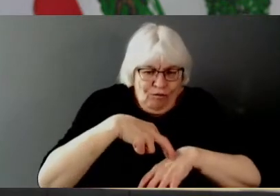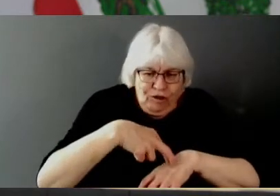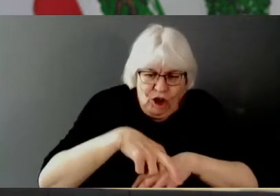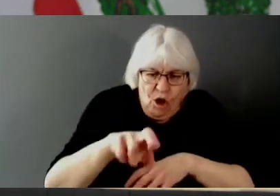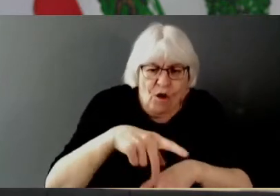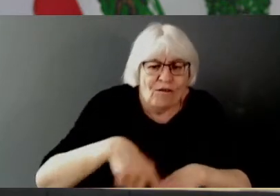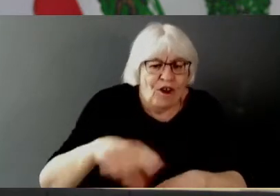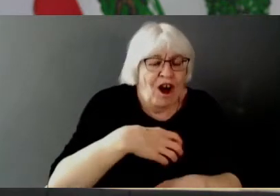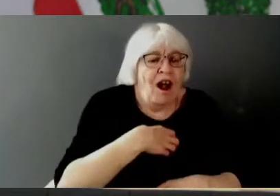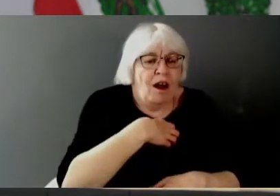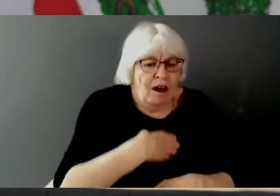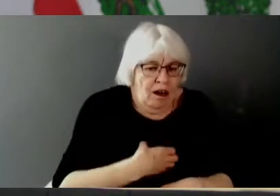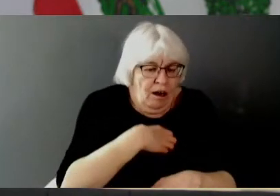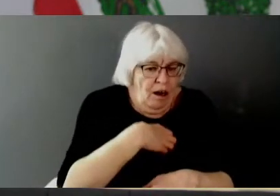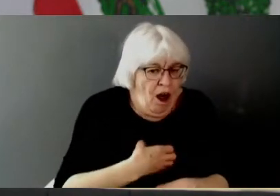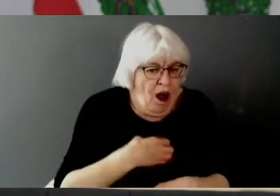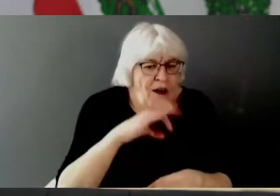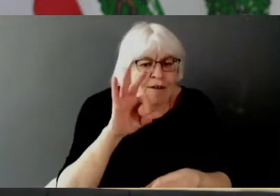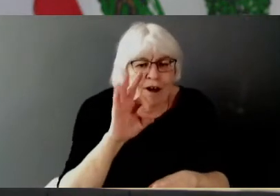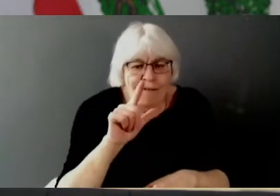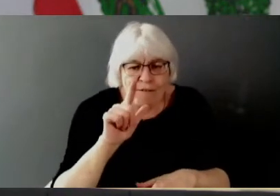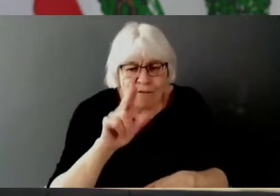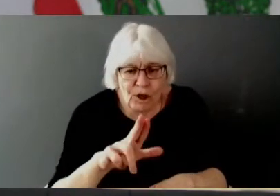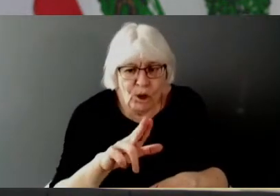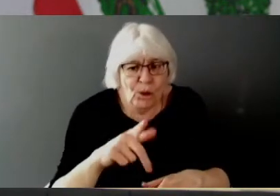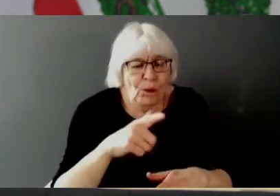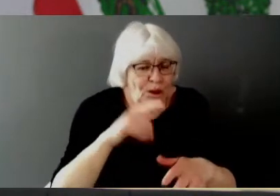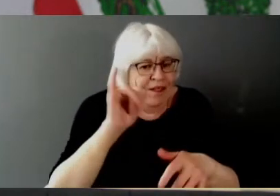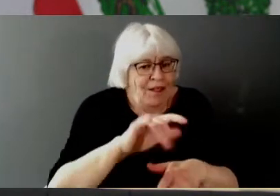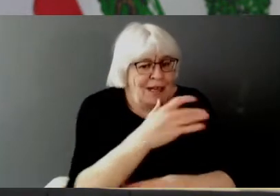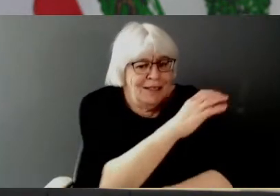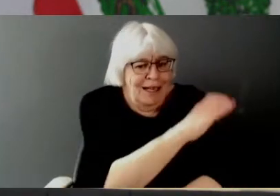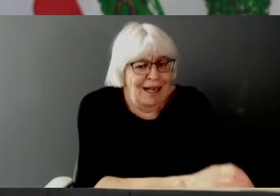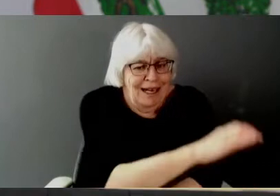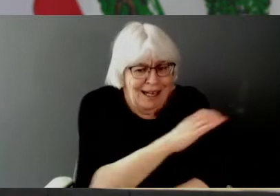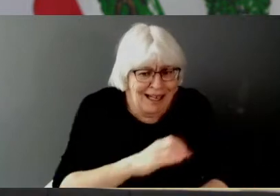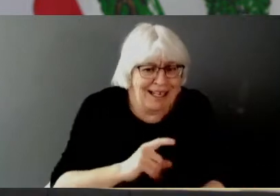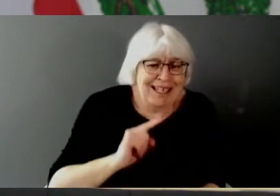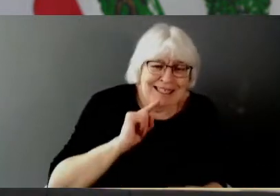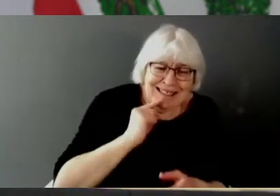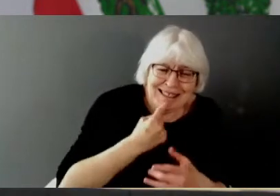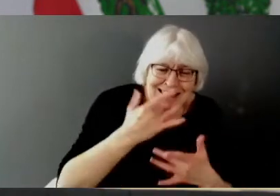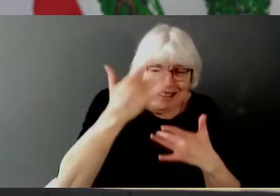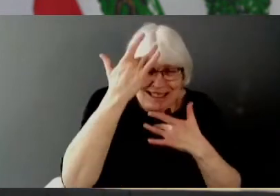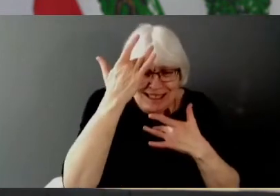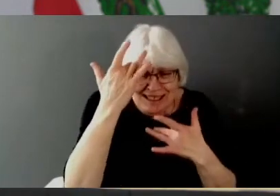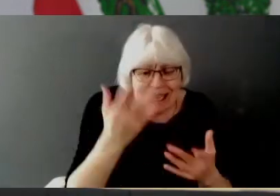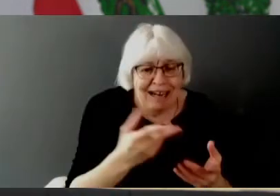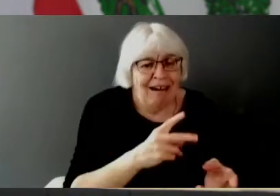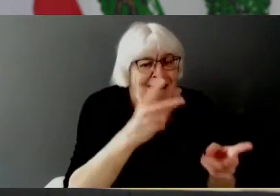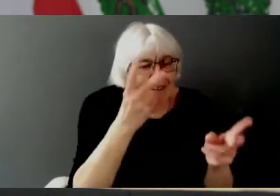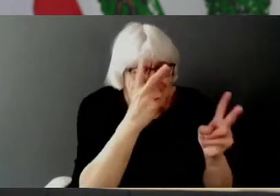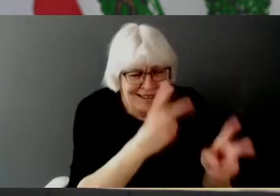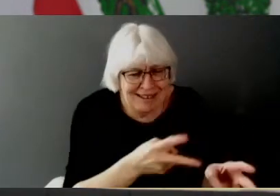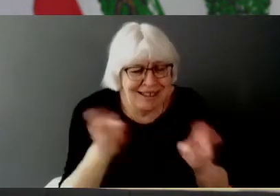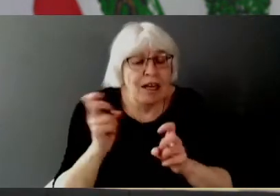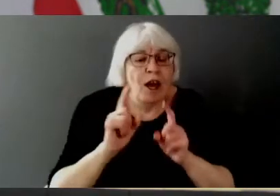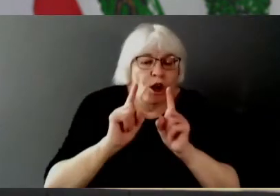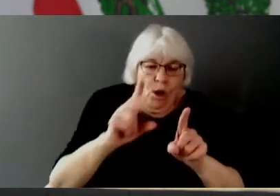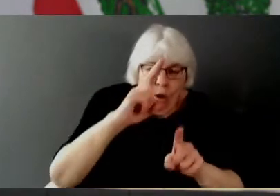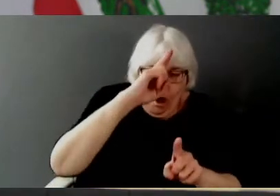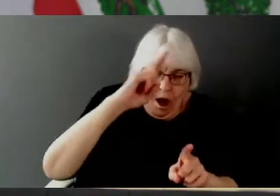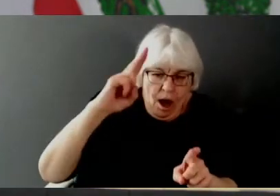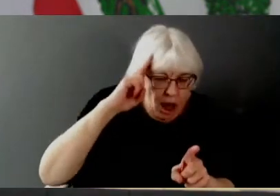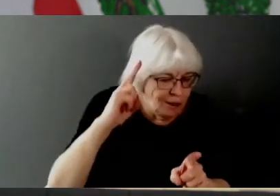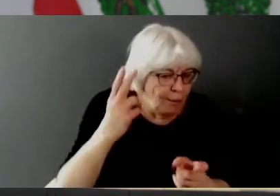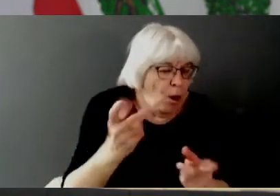emergent care, please go to an emergency department or call 911. The new bridgethegap.ca website